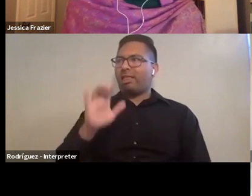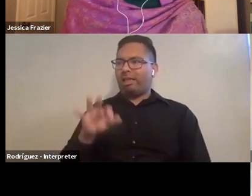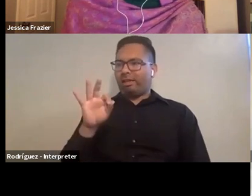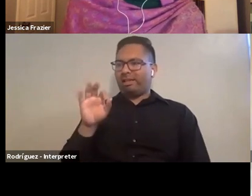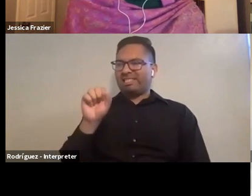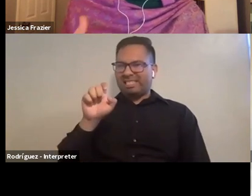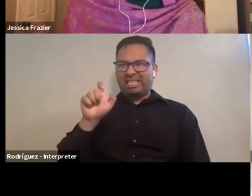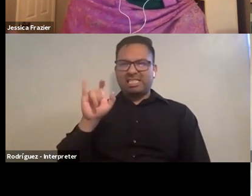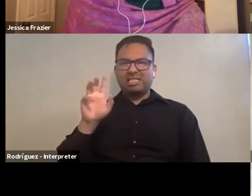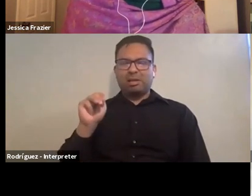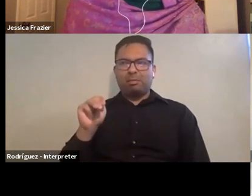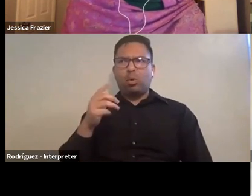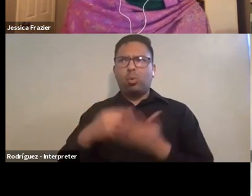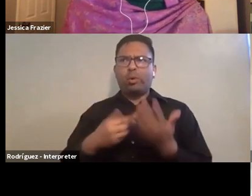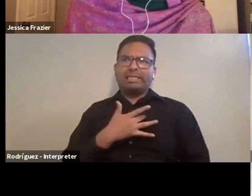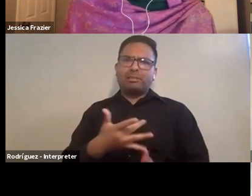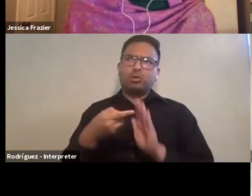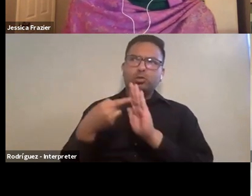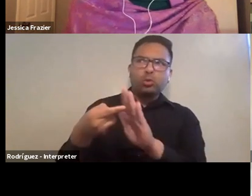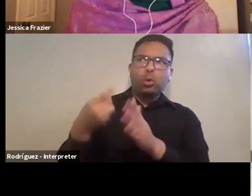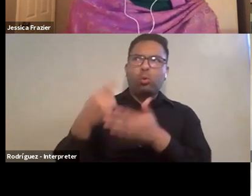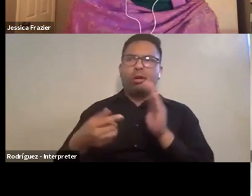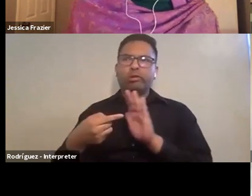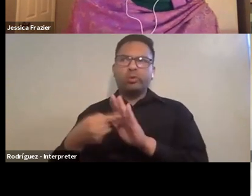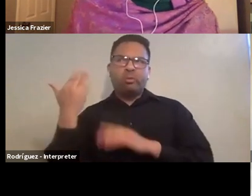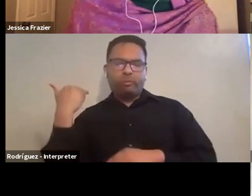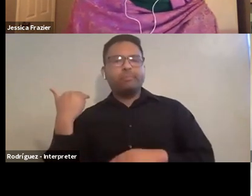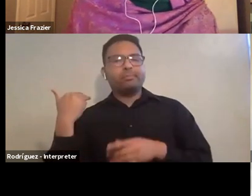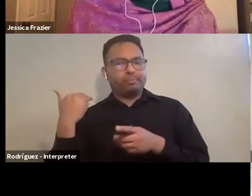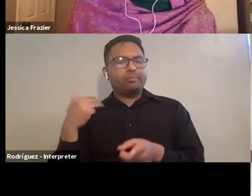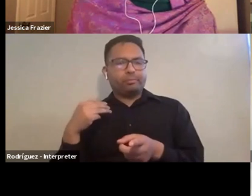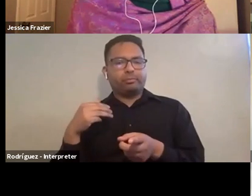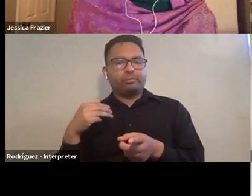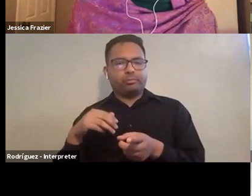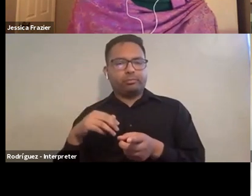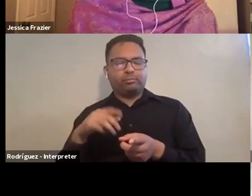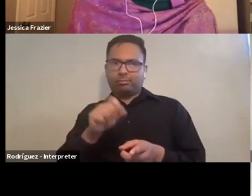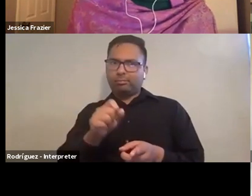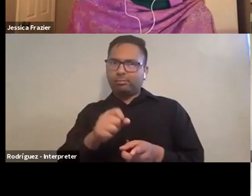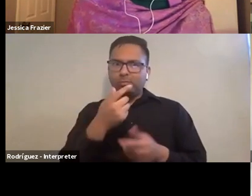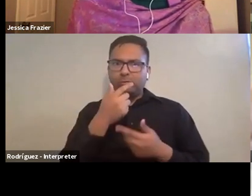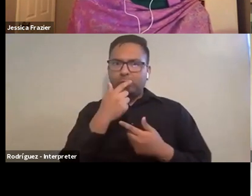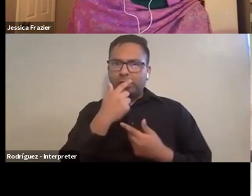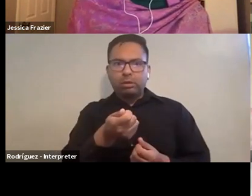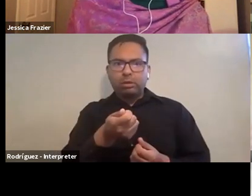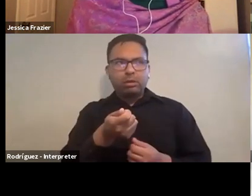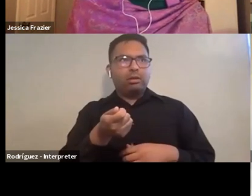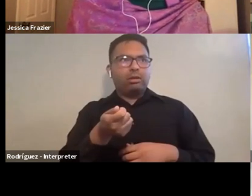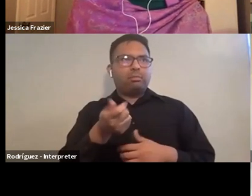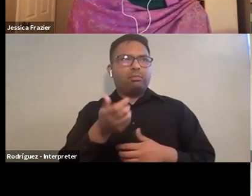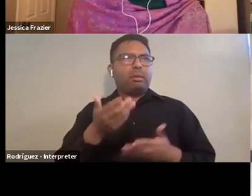is normally shown or what had been shown. I mean, the other thing that's interesting that perhaps gets eclipsed